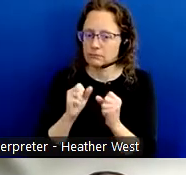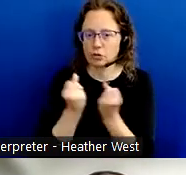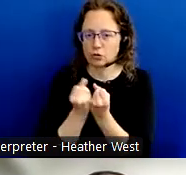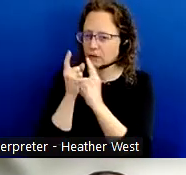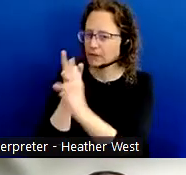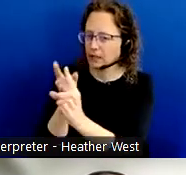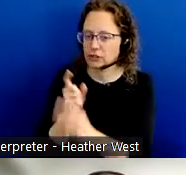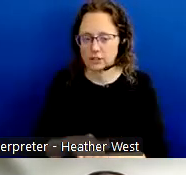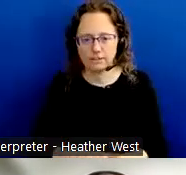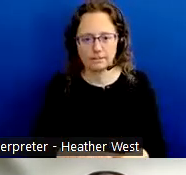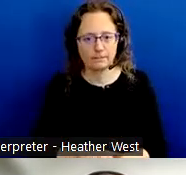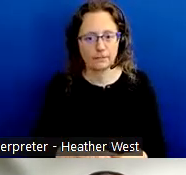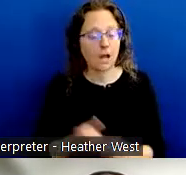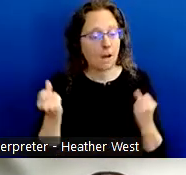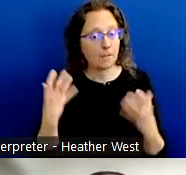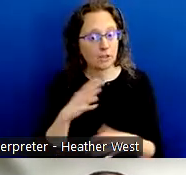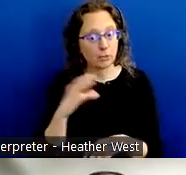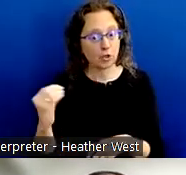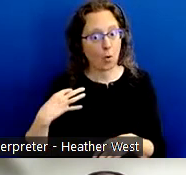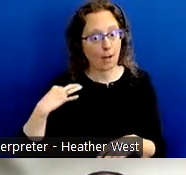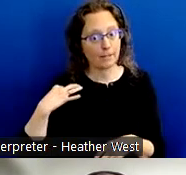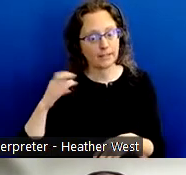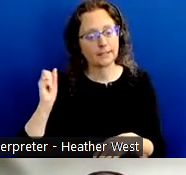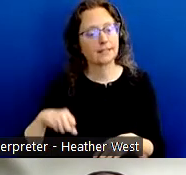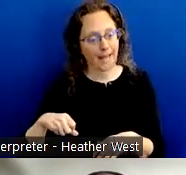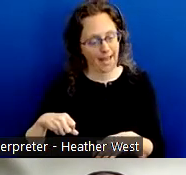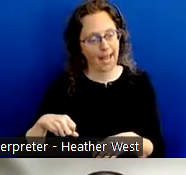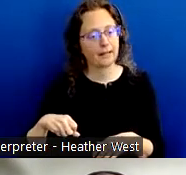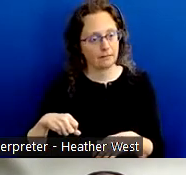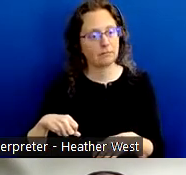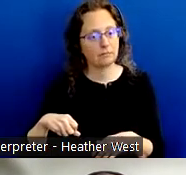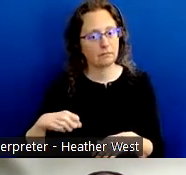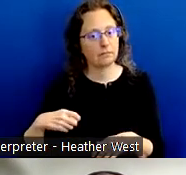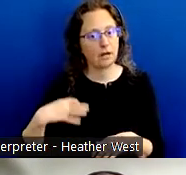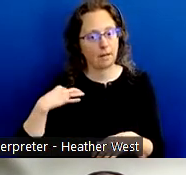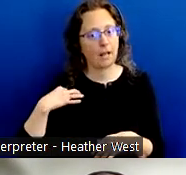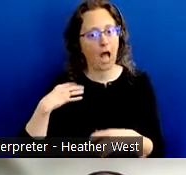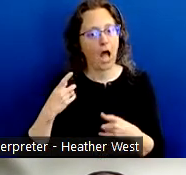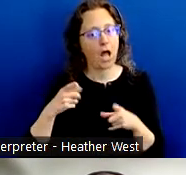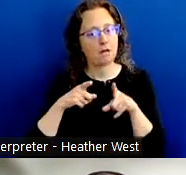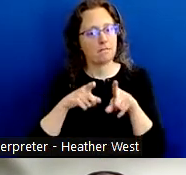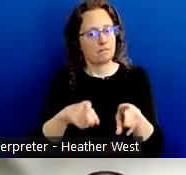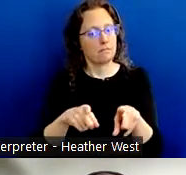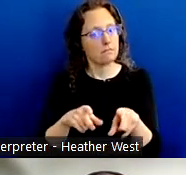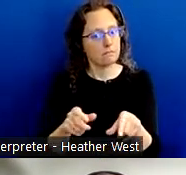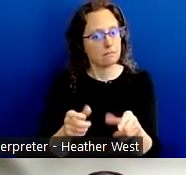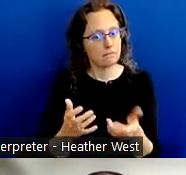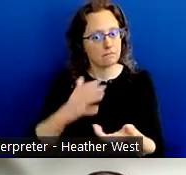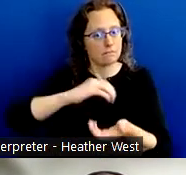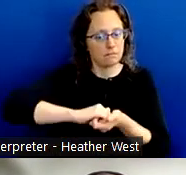And multiple co-applicants can apply alongside an agency.